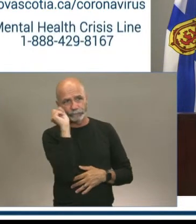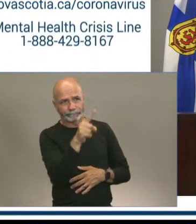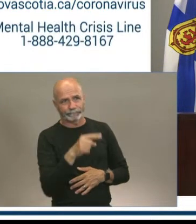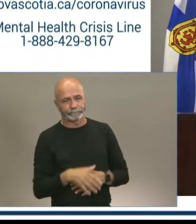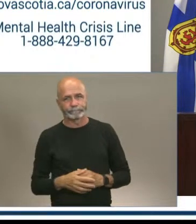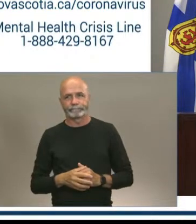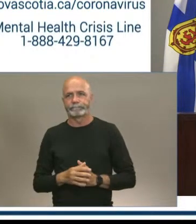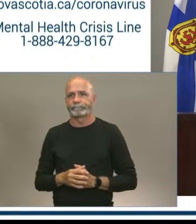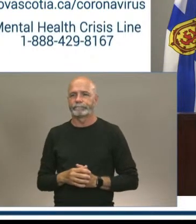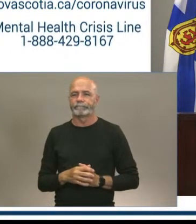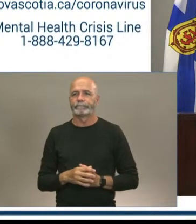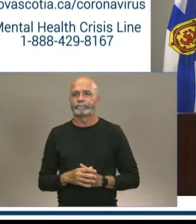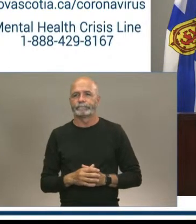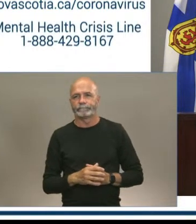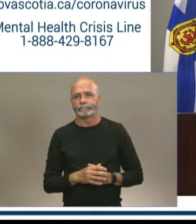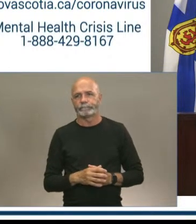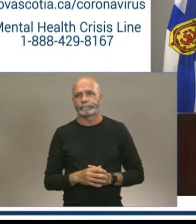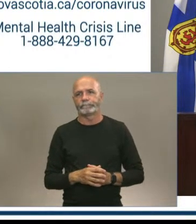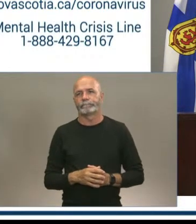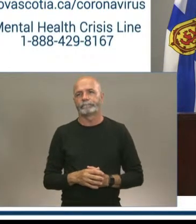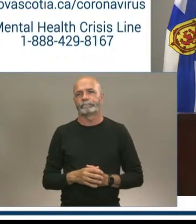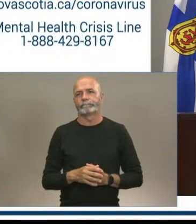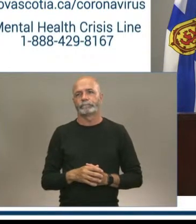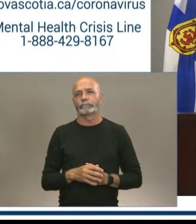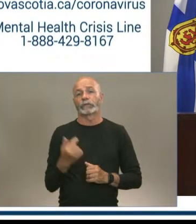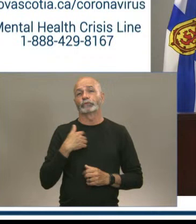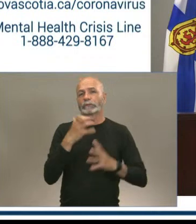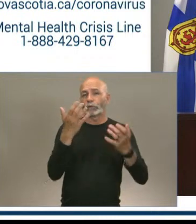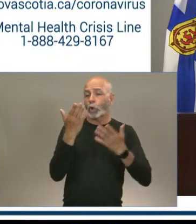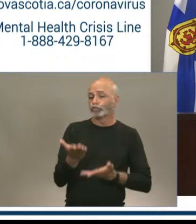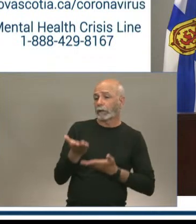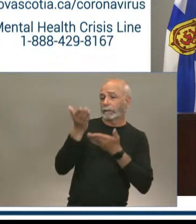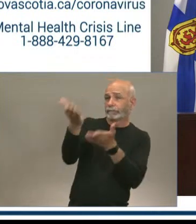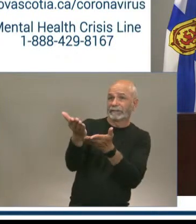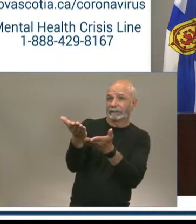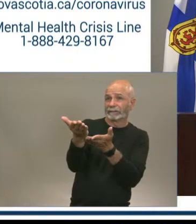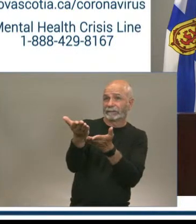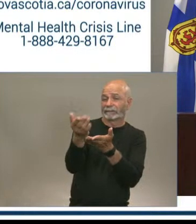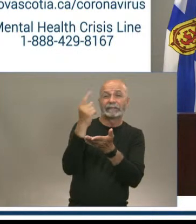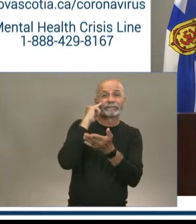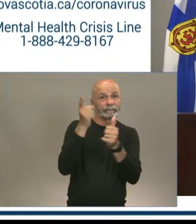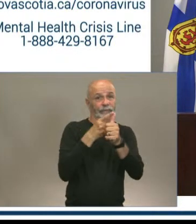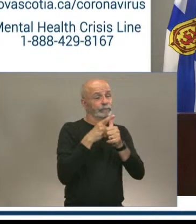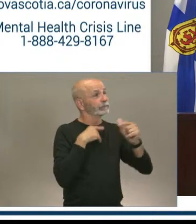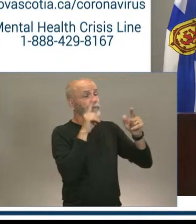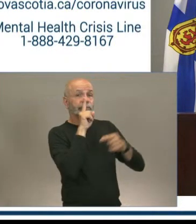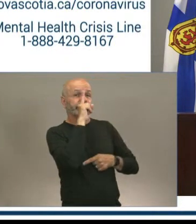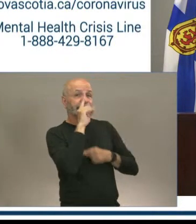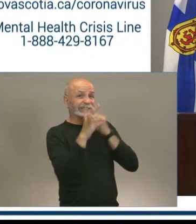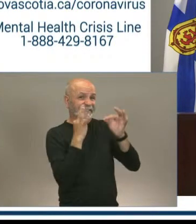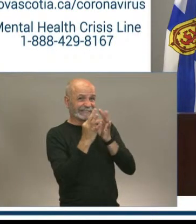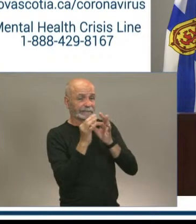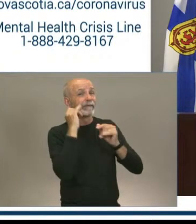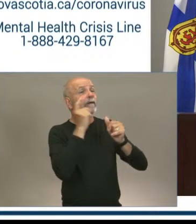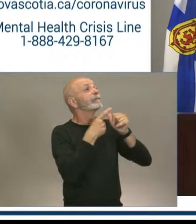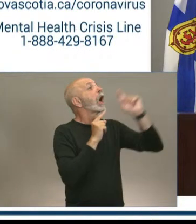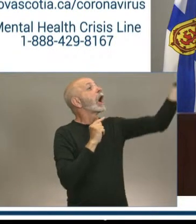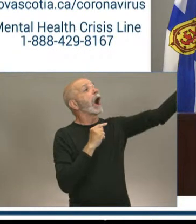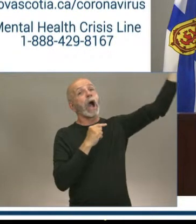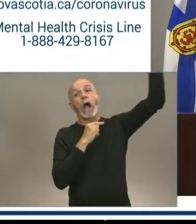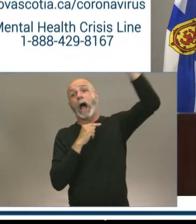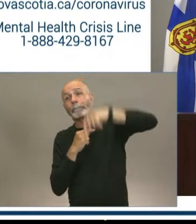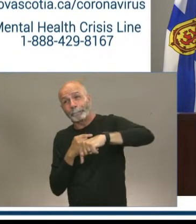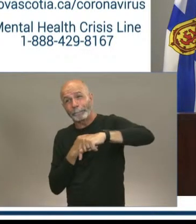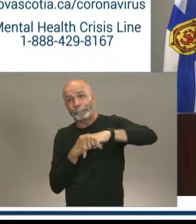release, which is the notice that testing is now recommended for people who are traveling to Nova Scotia from outside the Atlantic region and have 2 doses of